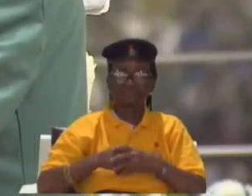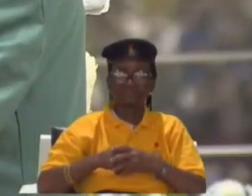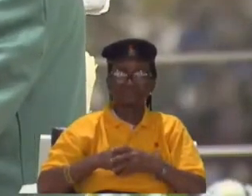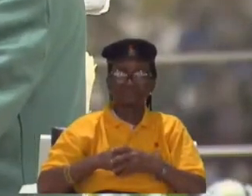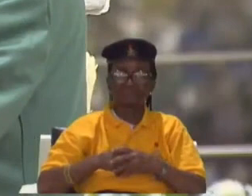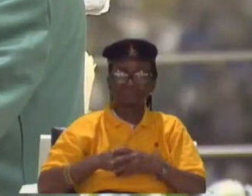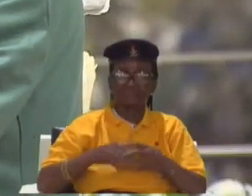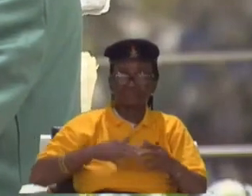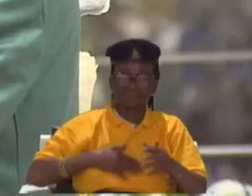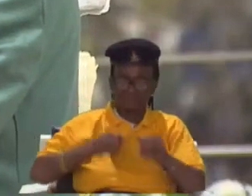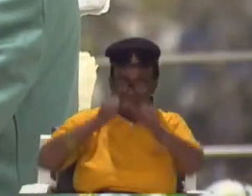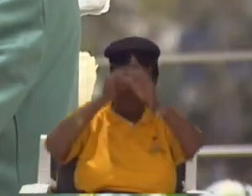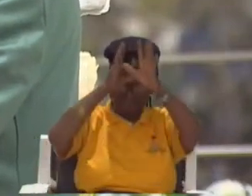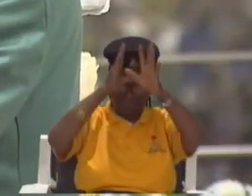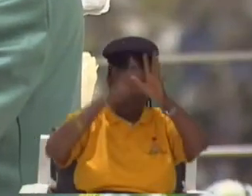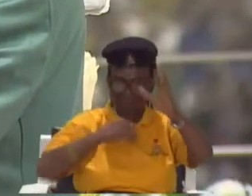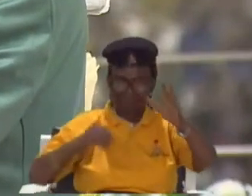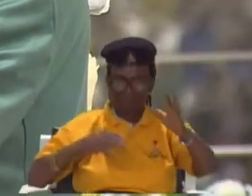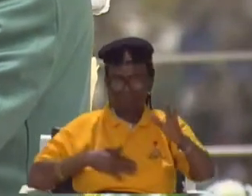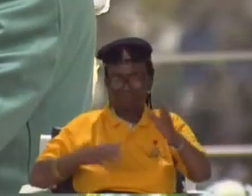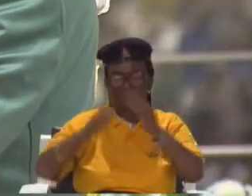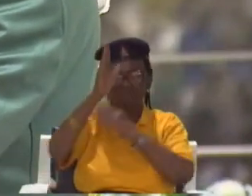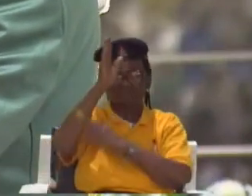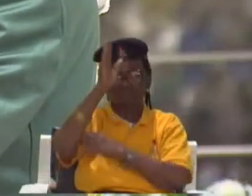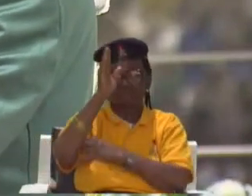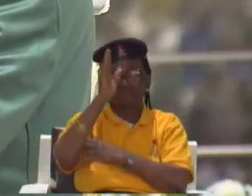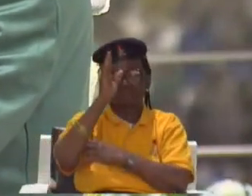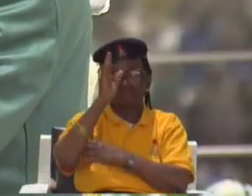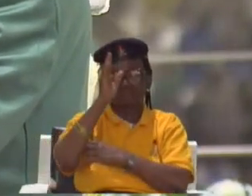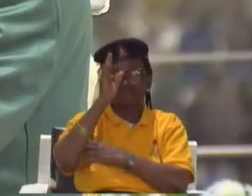My Father, my God, Baba mi ati Olorun mi,